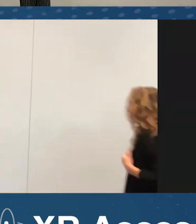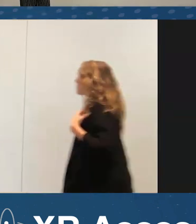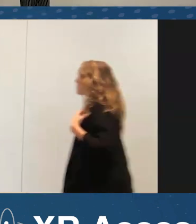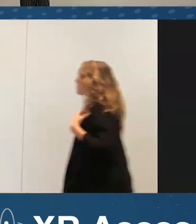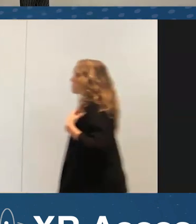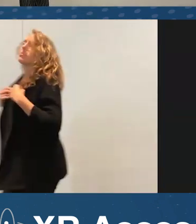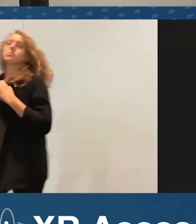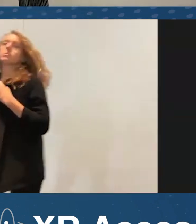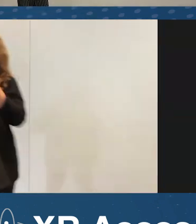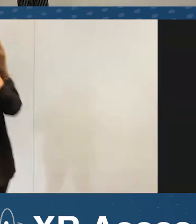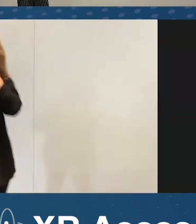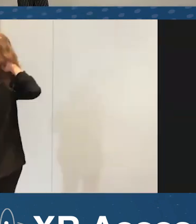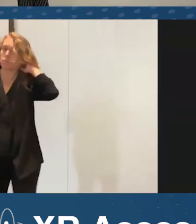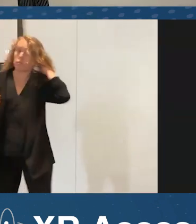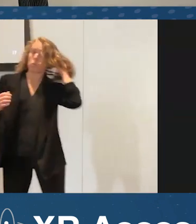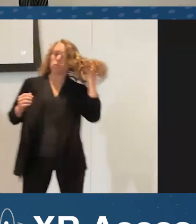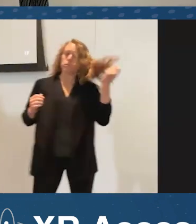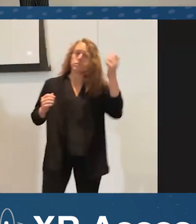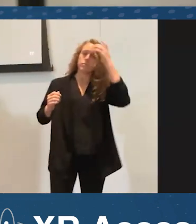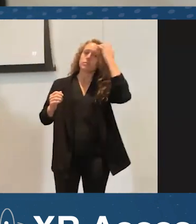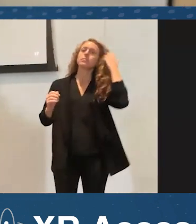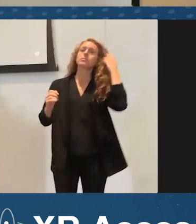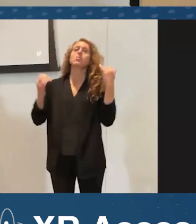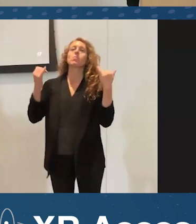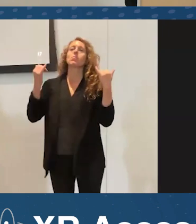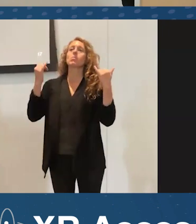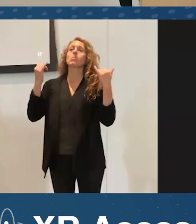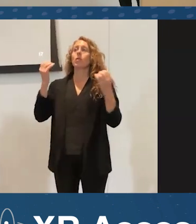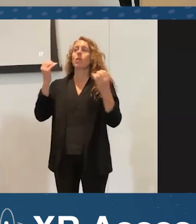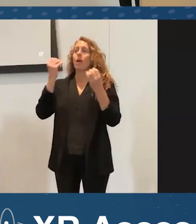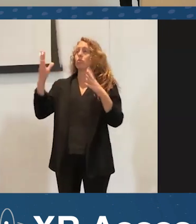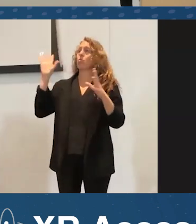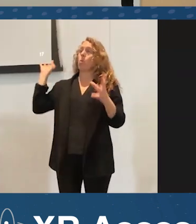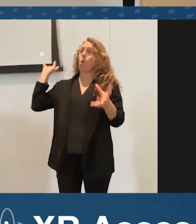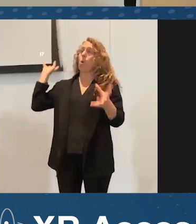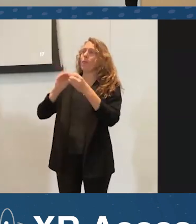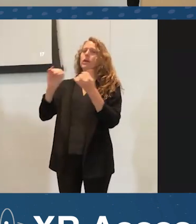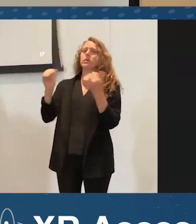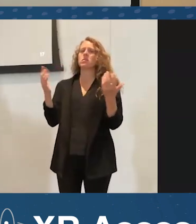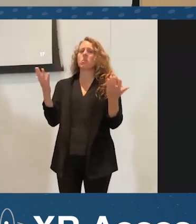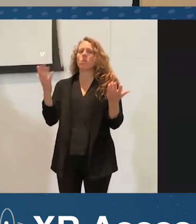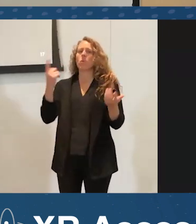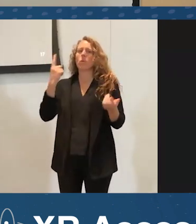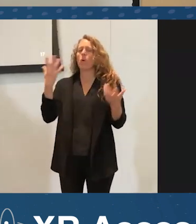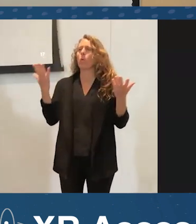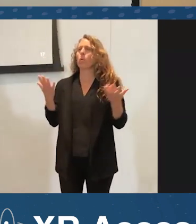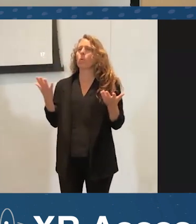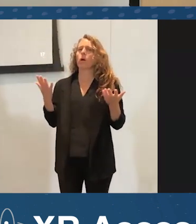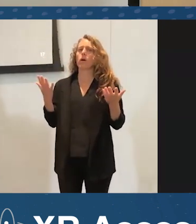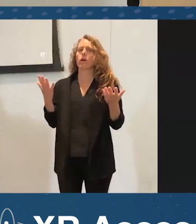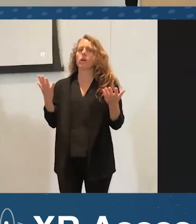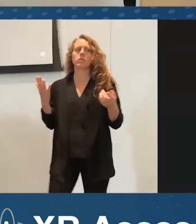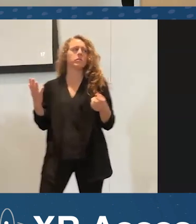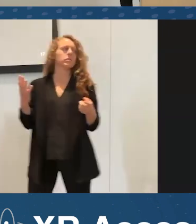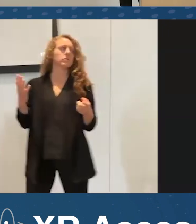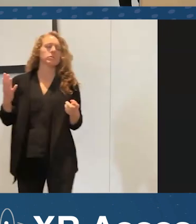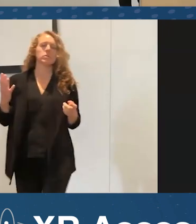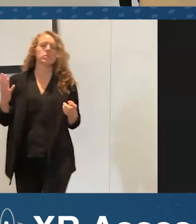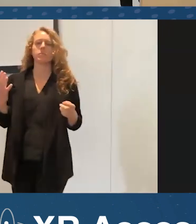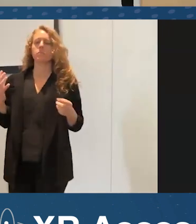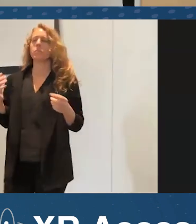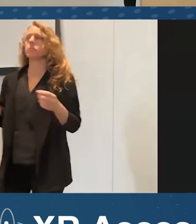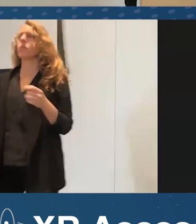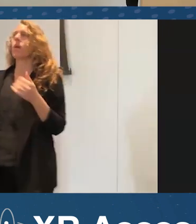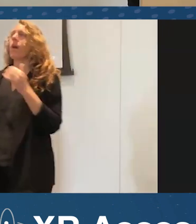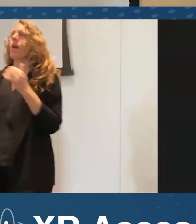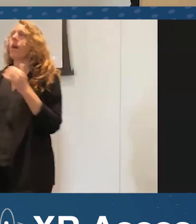Considering all of this, where does this take us? What are the key takeaways of this study, and then how are we moving forward?